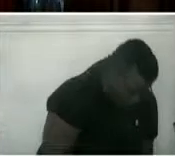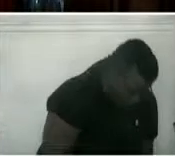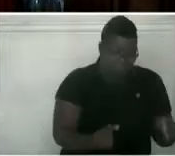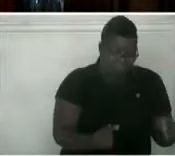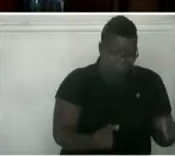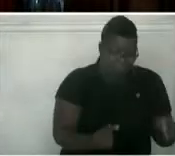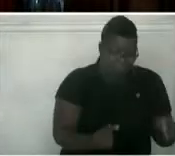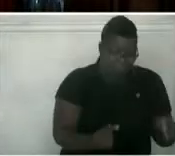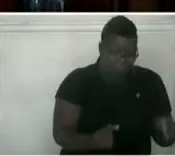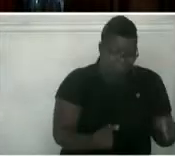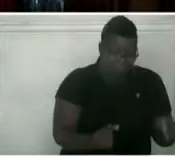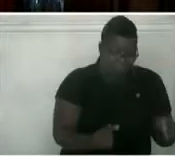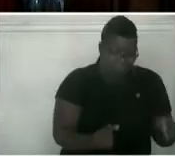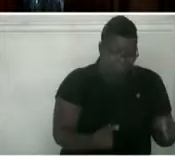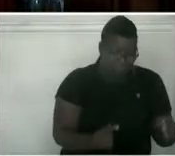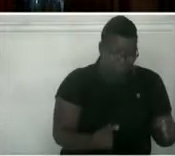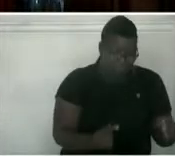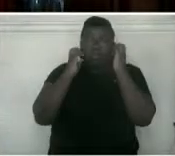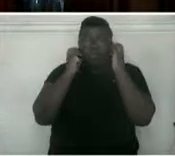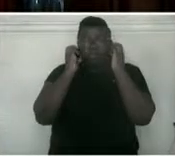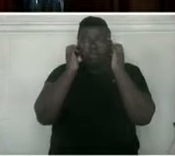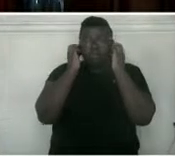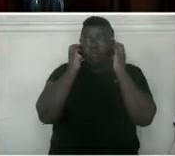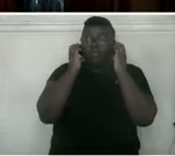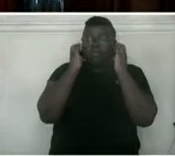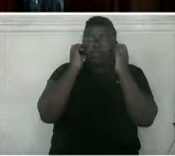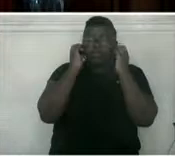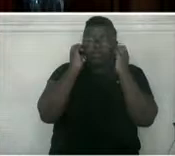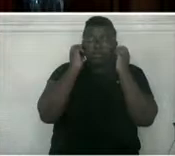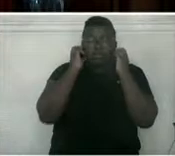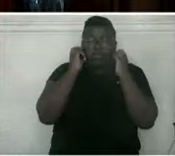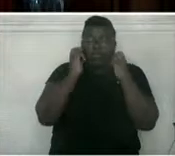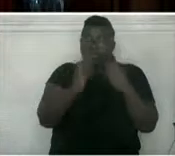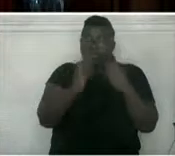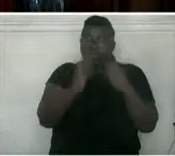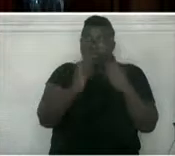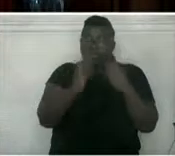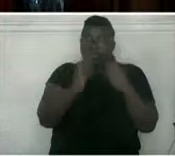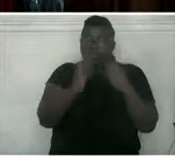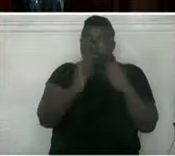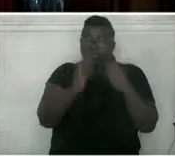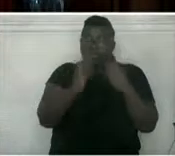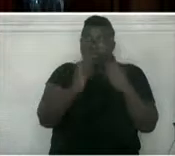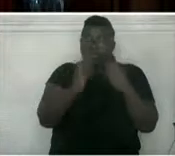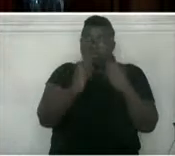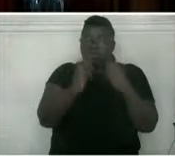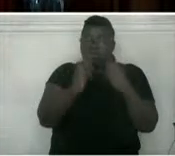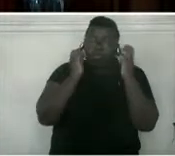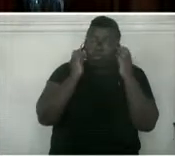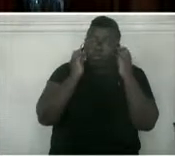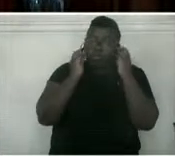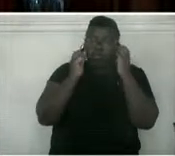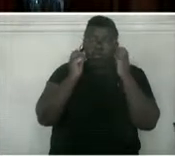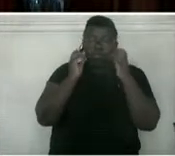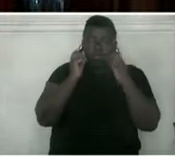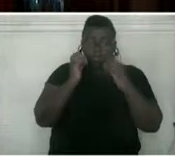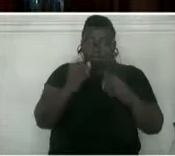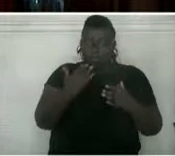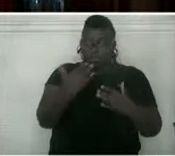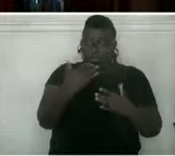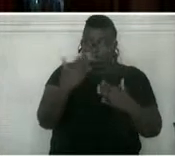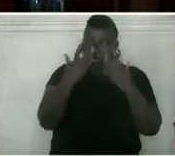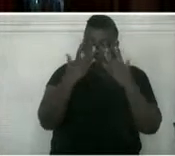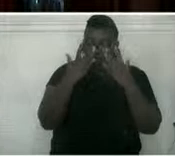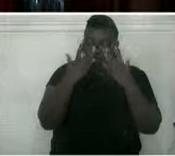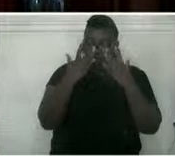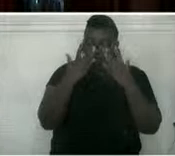Secretary? Thank you, Madam Speaker. I make the following announcements. All guests must stand when the Speaker adjourns the House